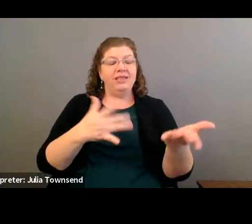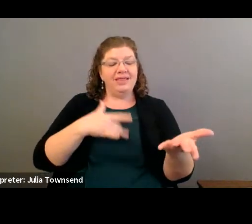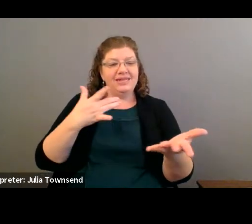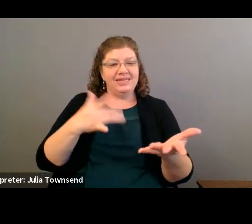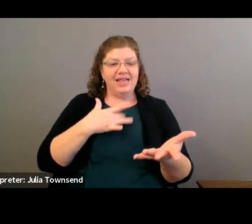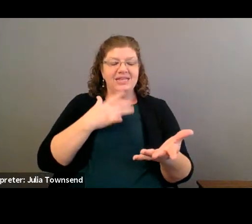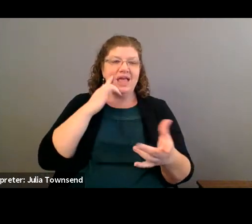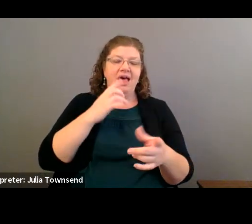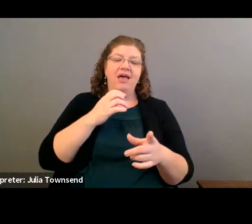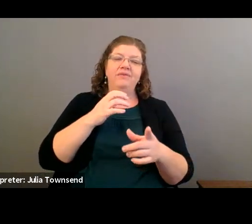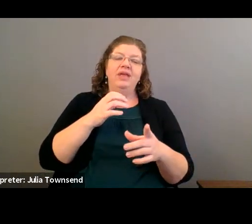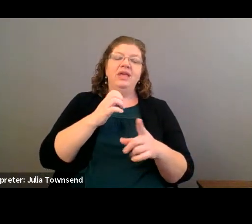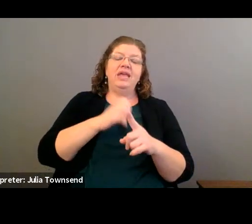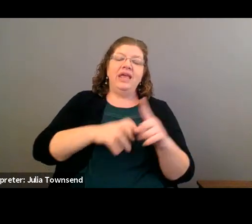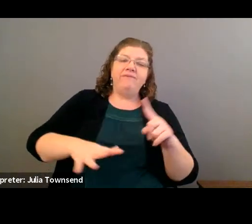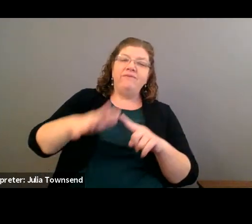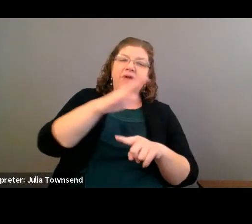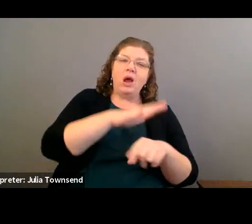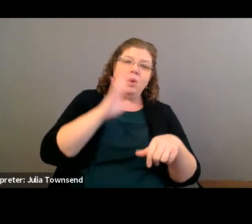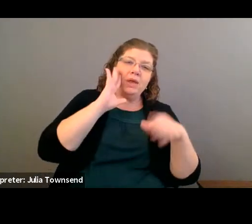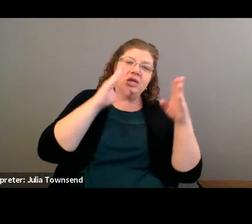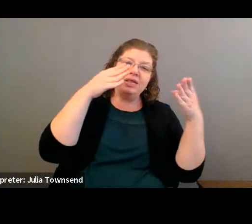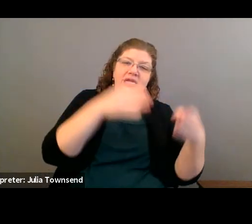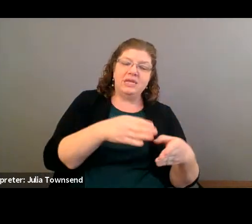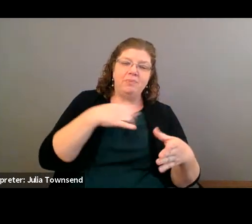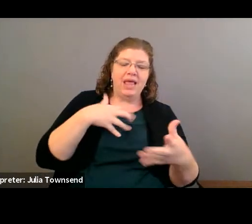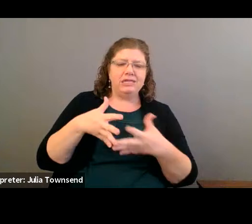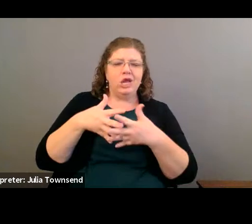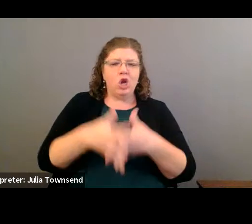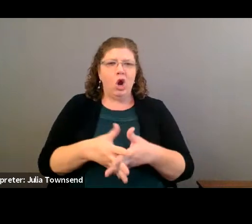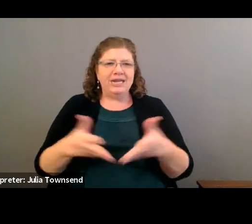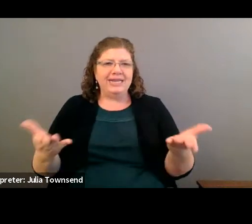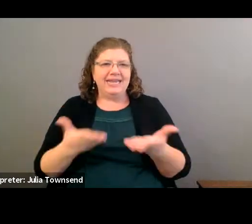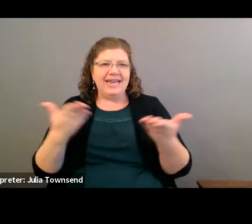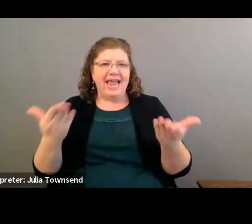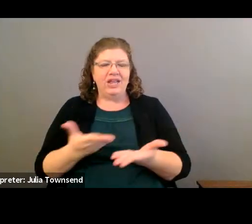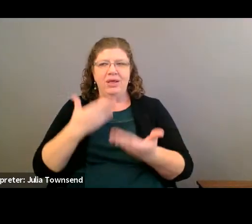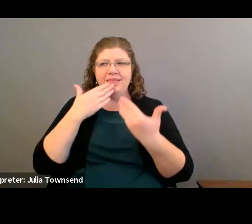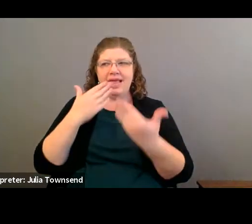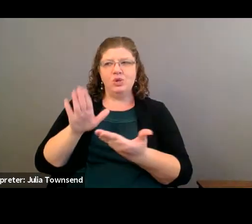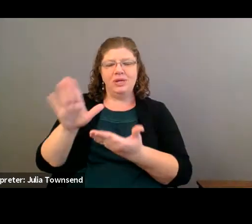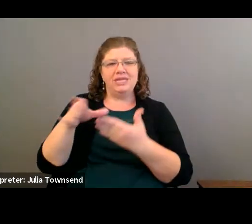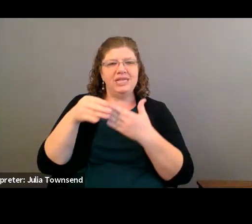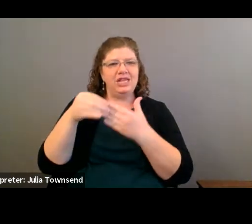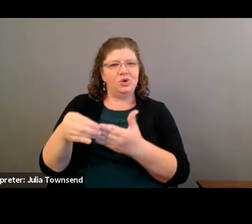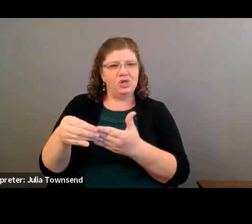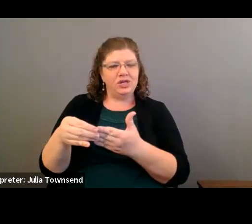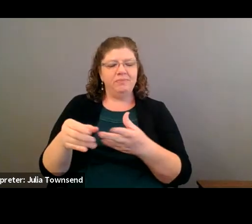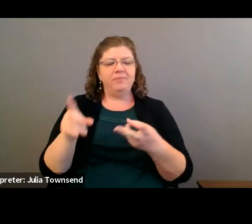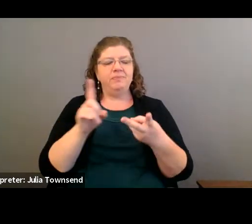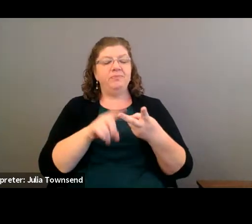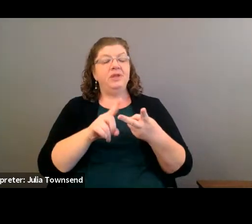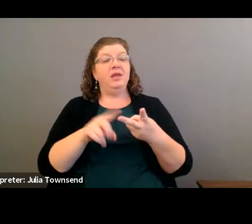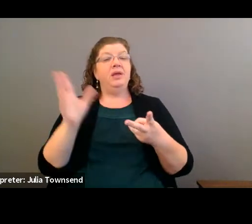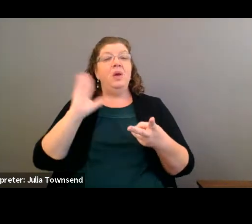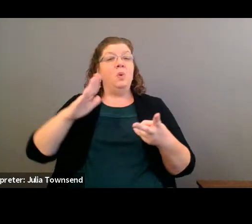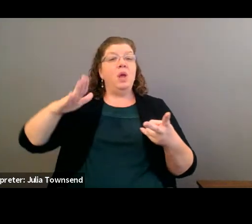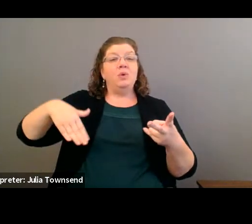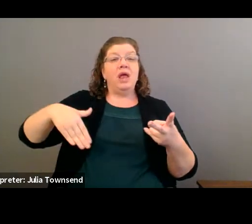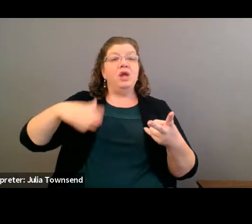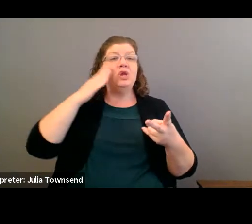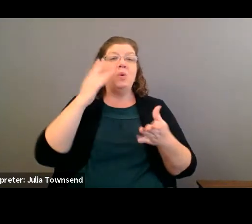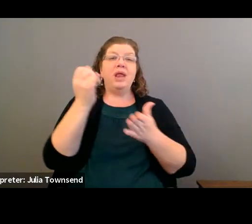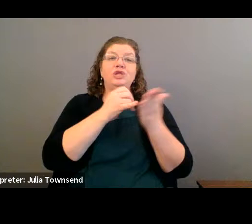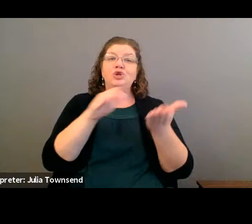here, in large part thanks to Hal Conklin's leadership. And also we were not yet really known as an art